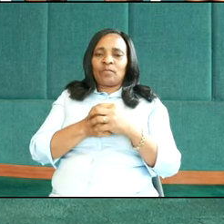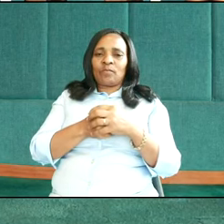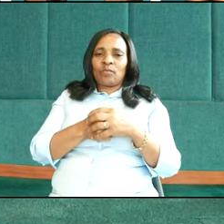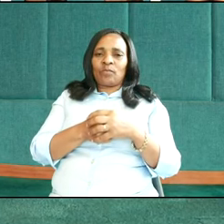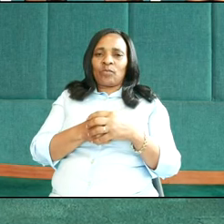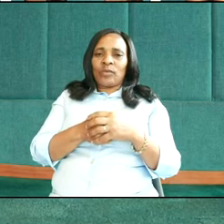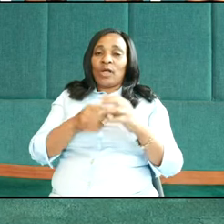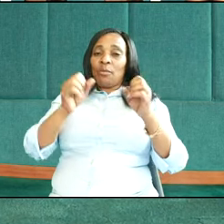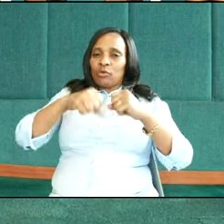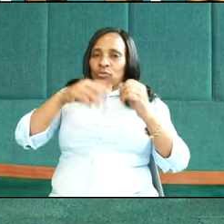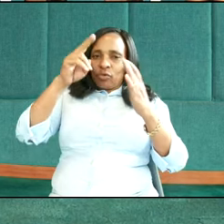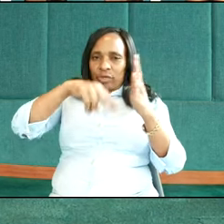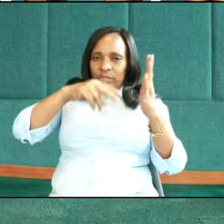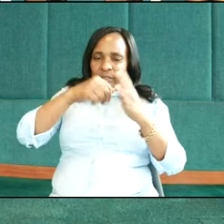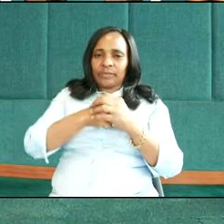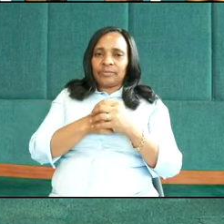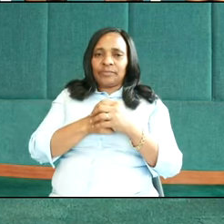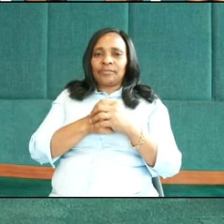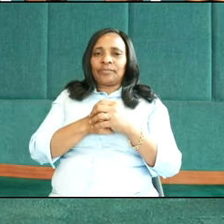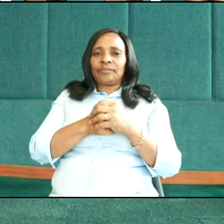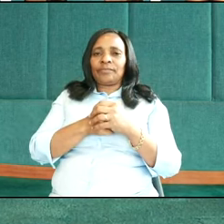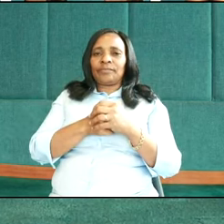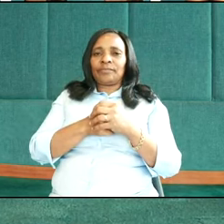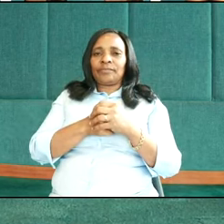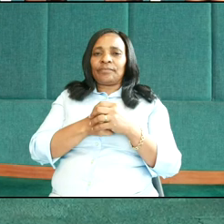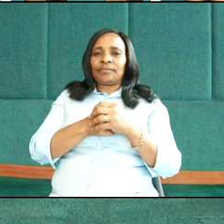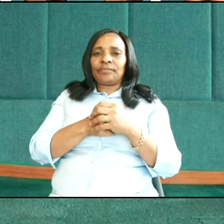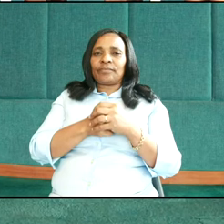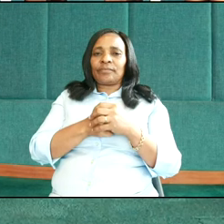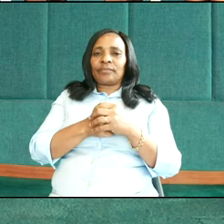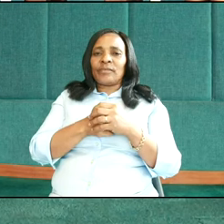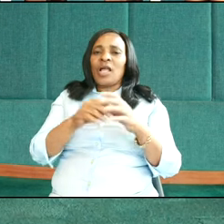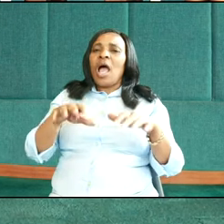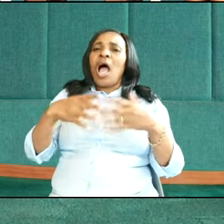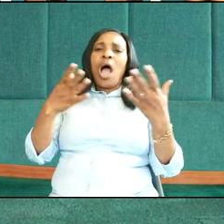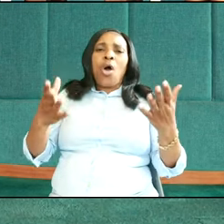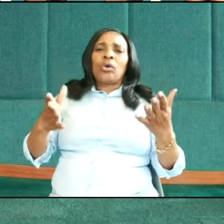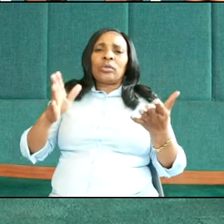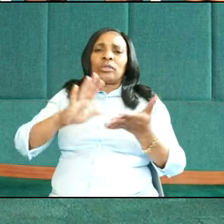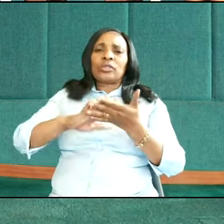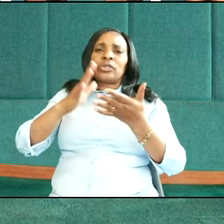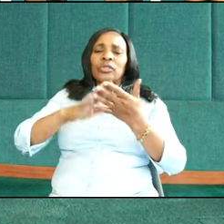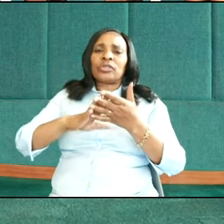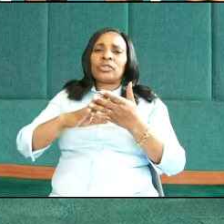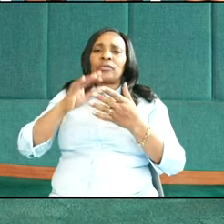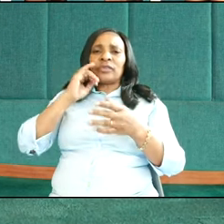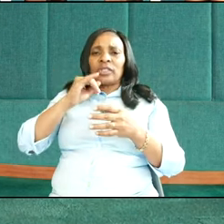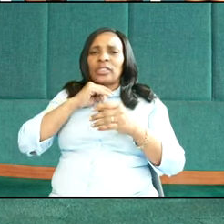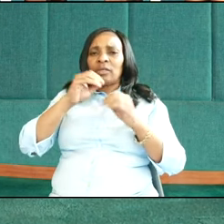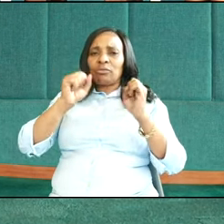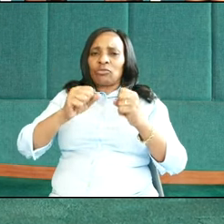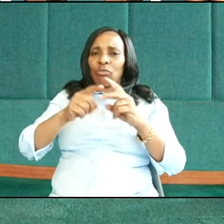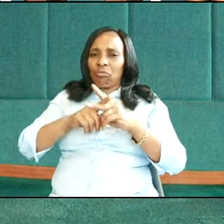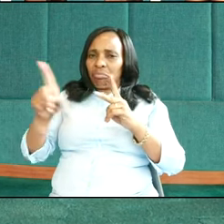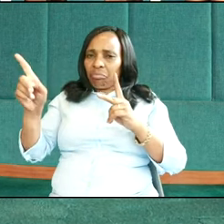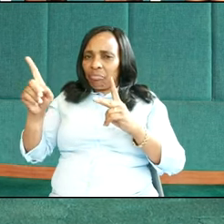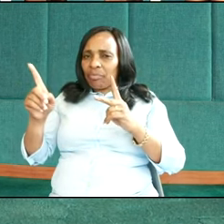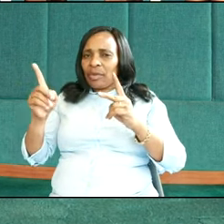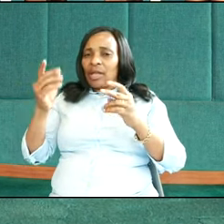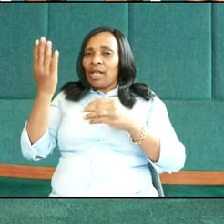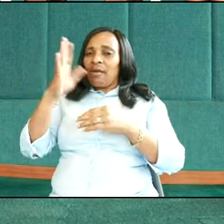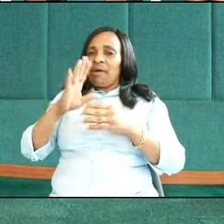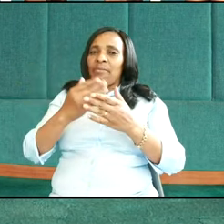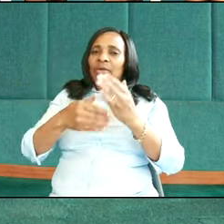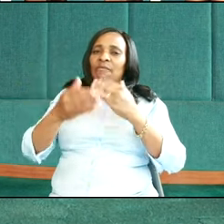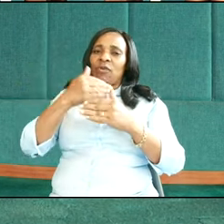Let me just read the flashlight first. Okay, go ahead. Yeah. "Alas, how had the glory of Israel departed? Never before had the